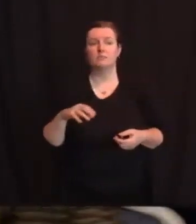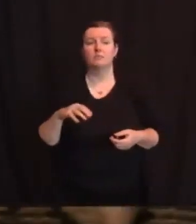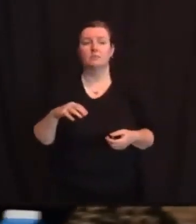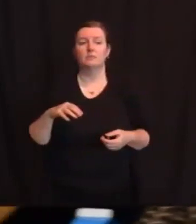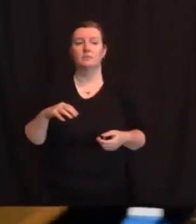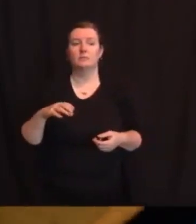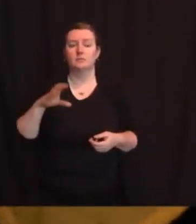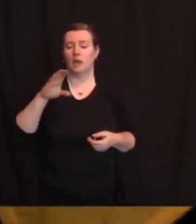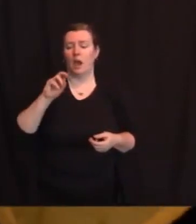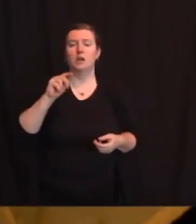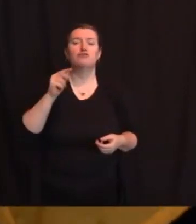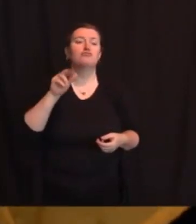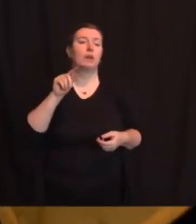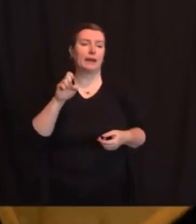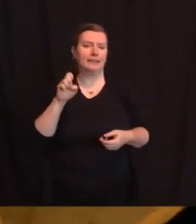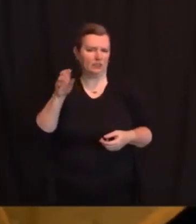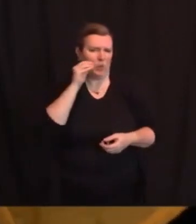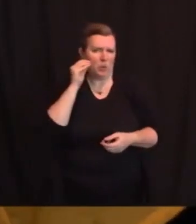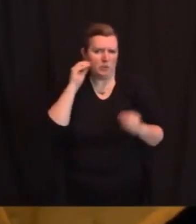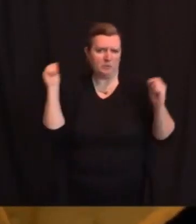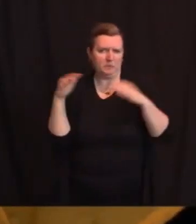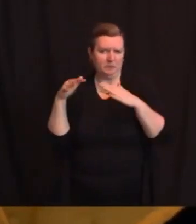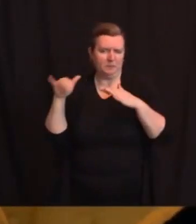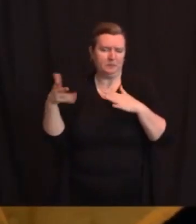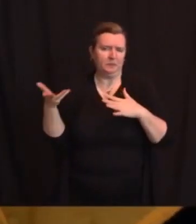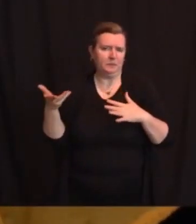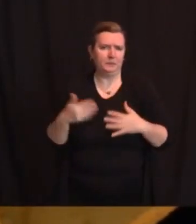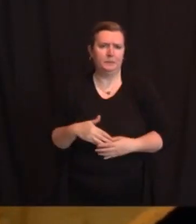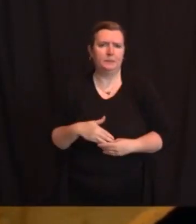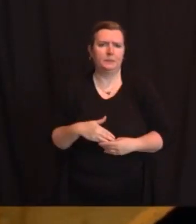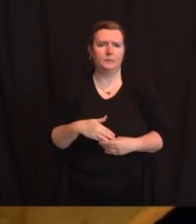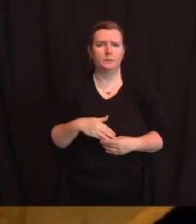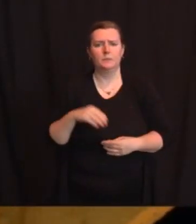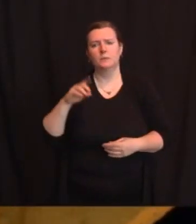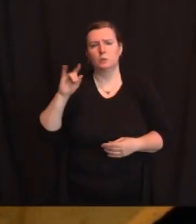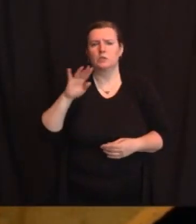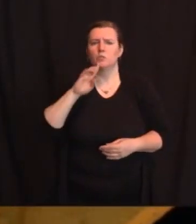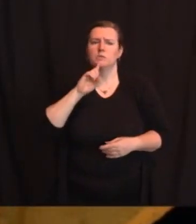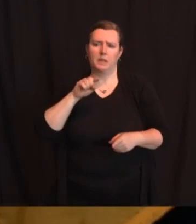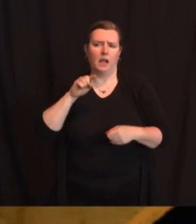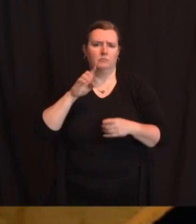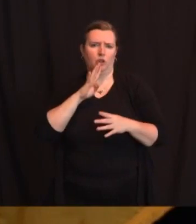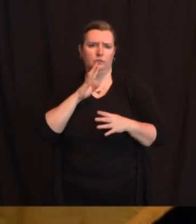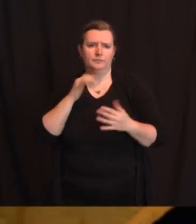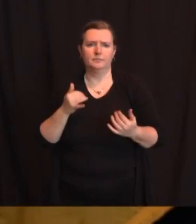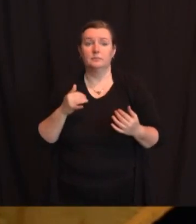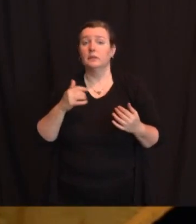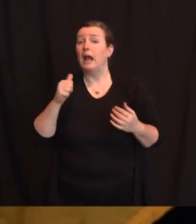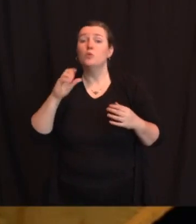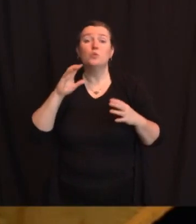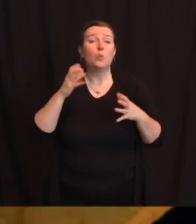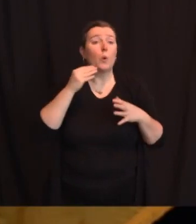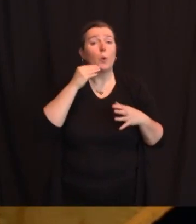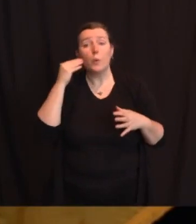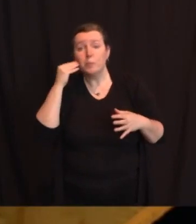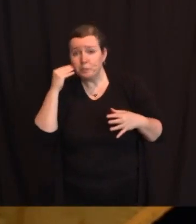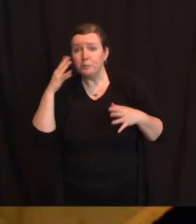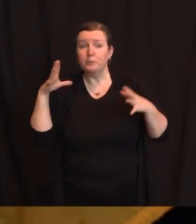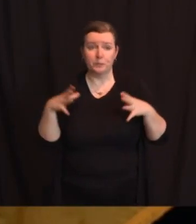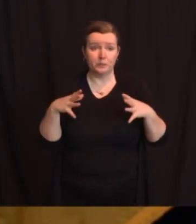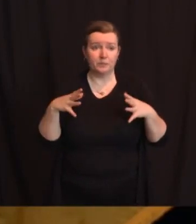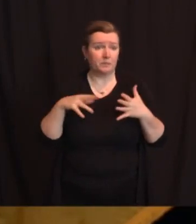congregate home where people can be together, whether it's in a kitchen or feeding, we're going to be looking at and